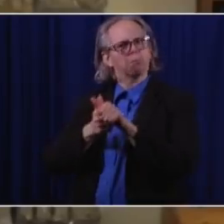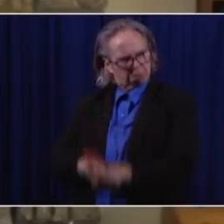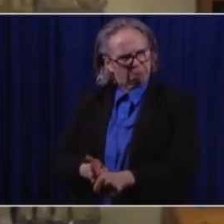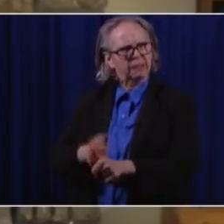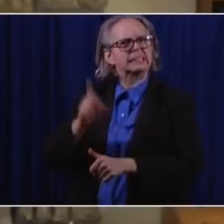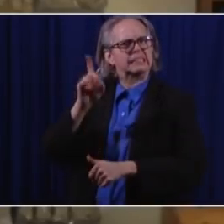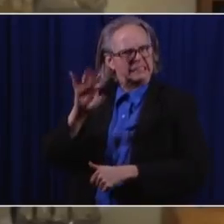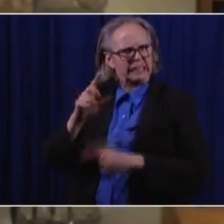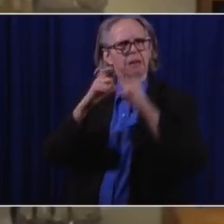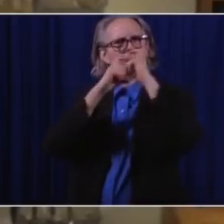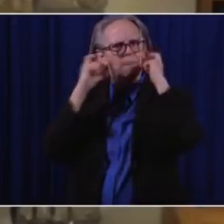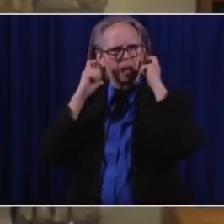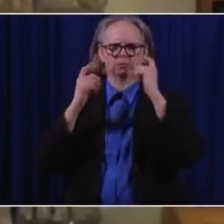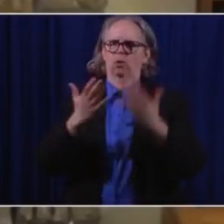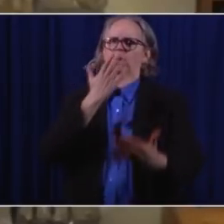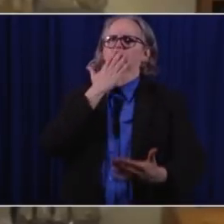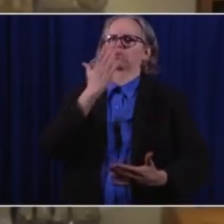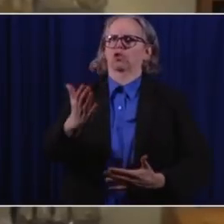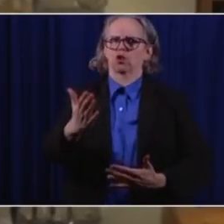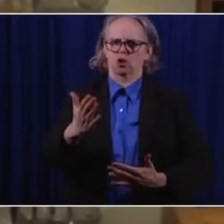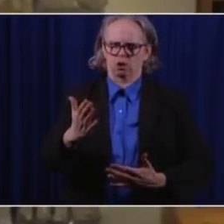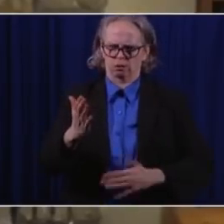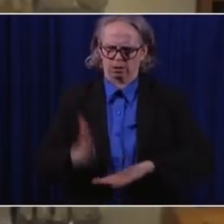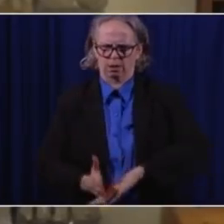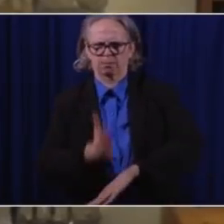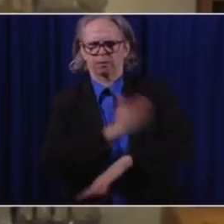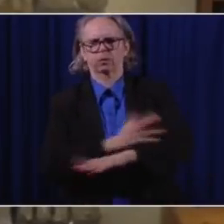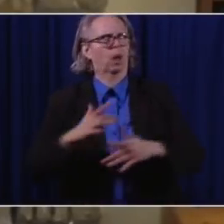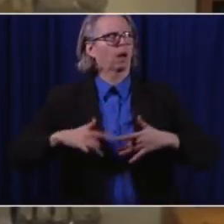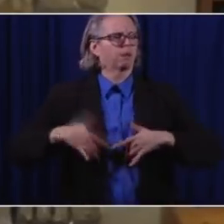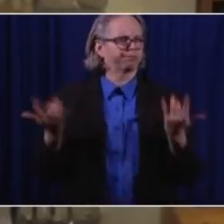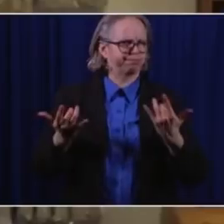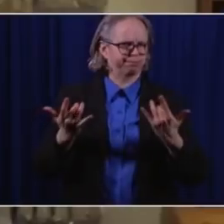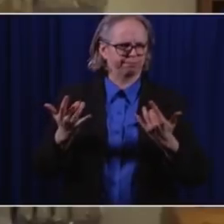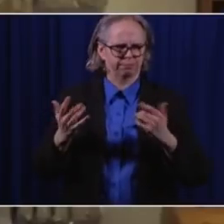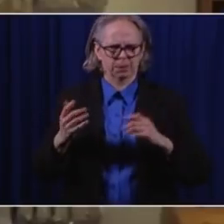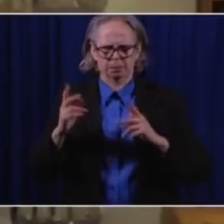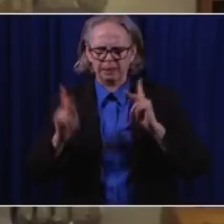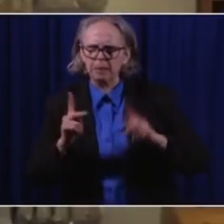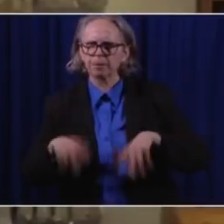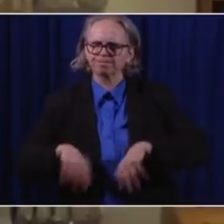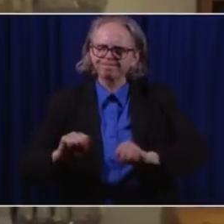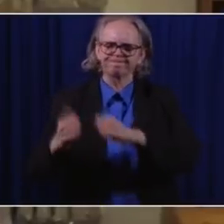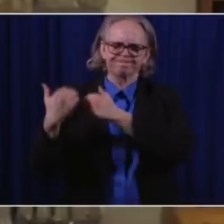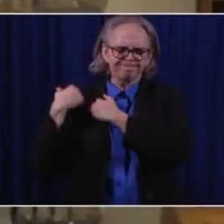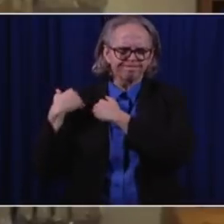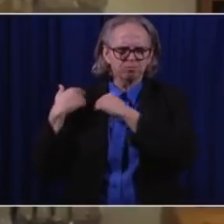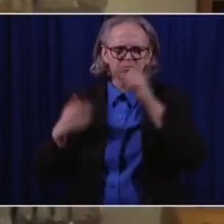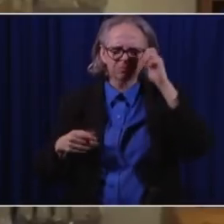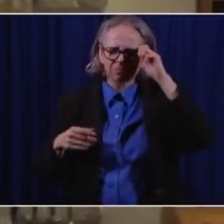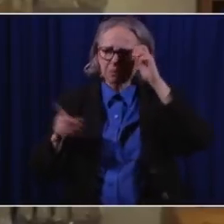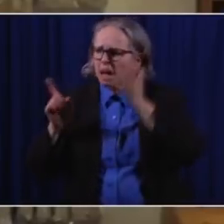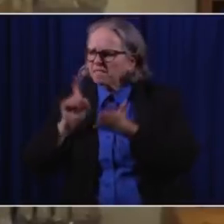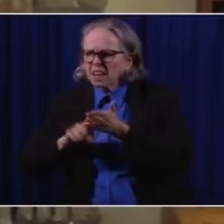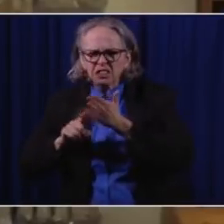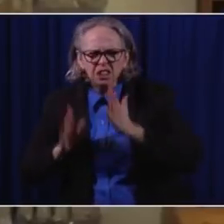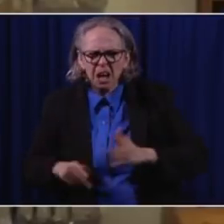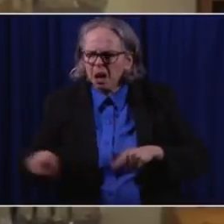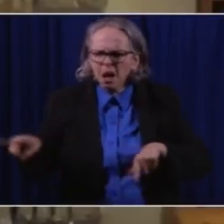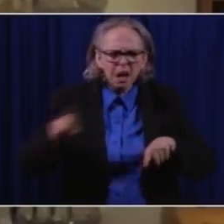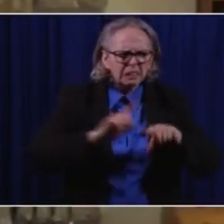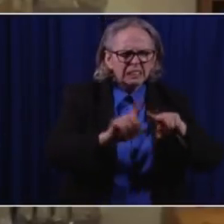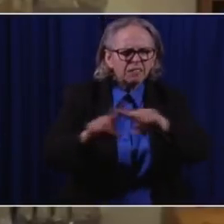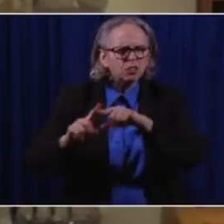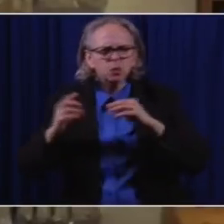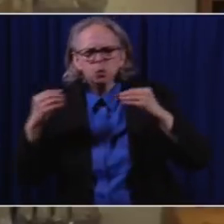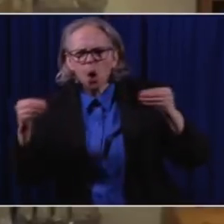are exceedingly happy with that. They're going into all kinds of different stores. This number may change. We will continue to report